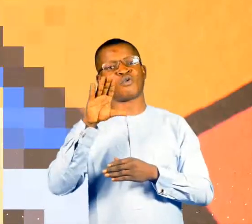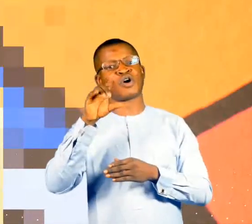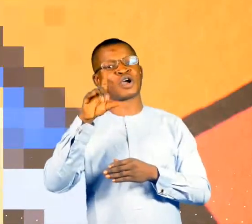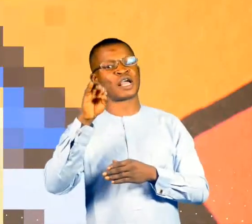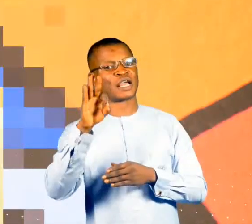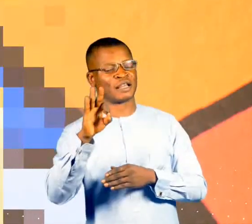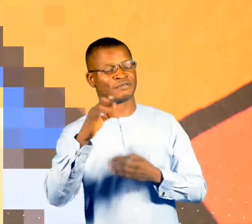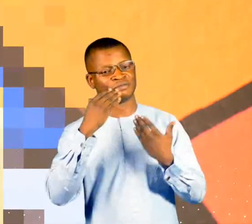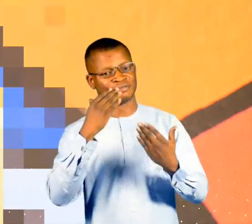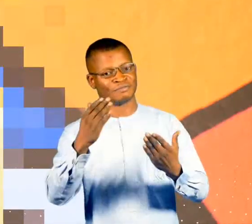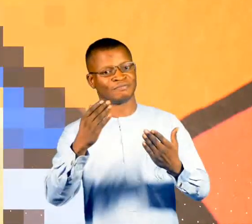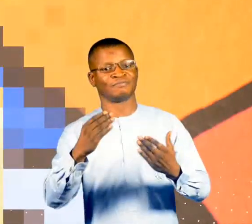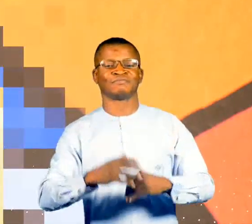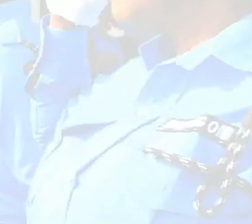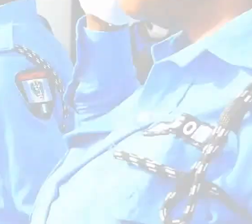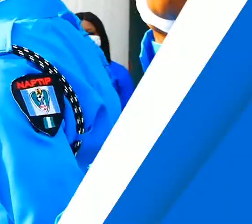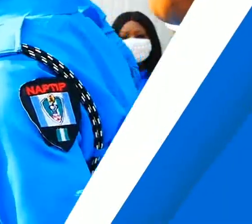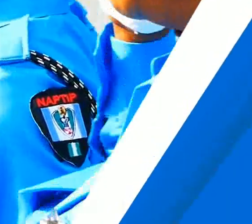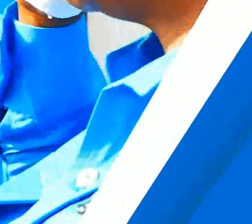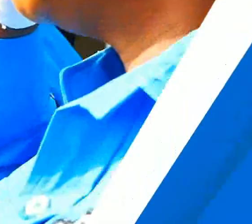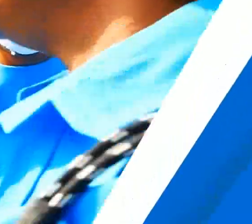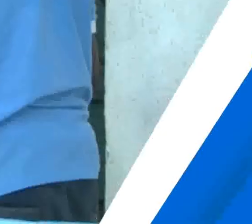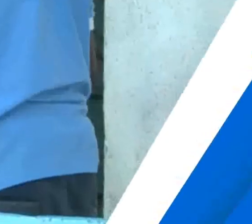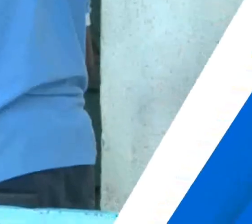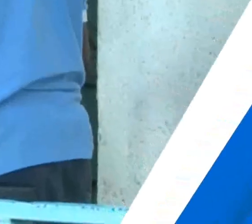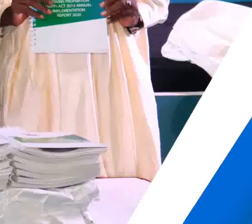NAPTIP and Whatclef for rescuing my life.